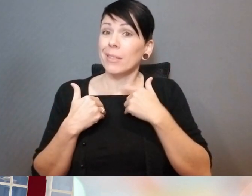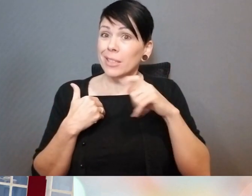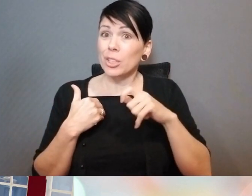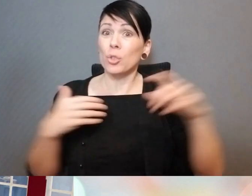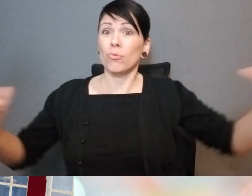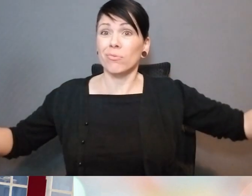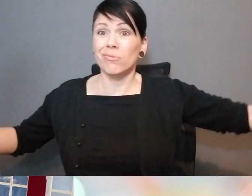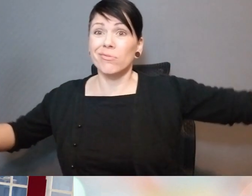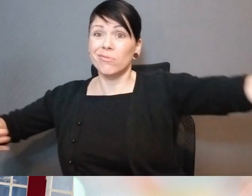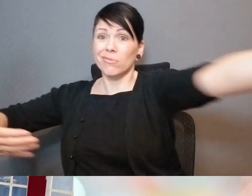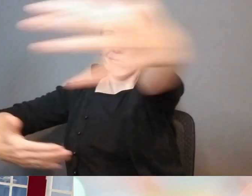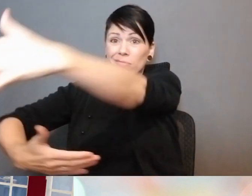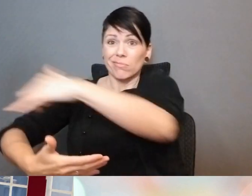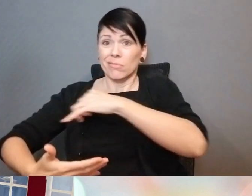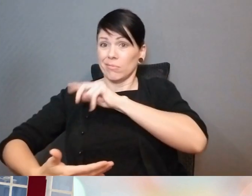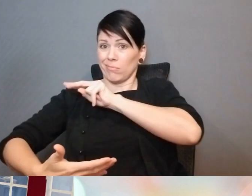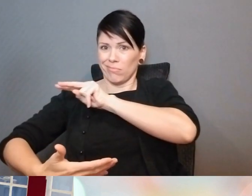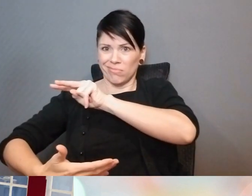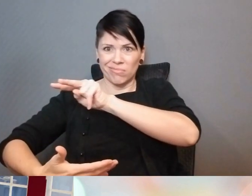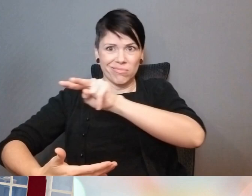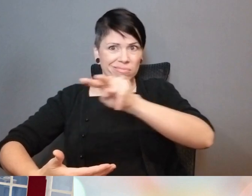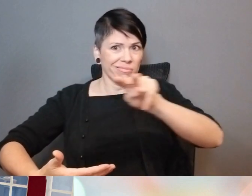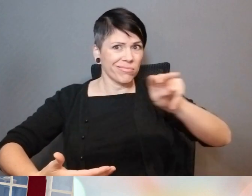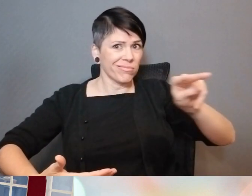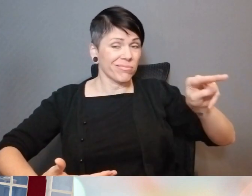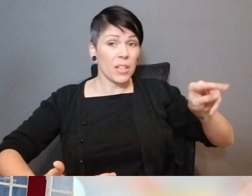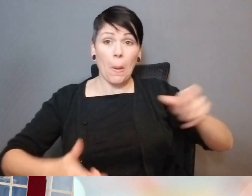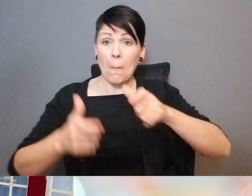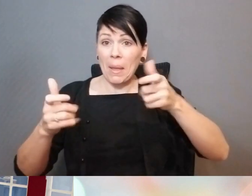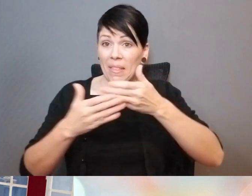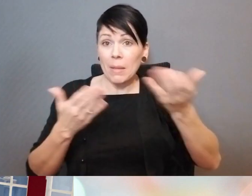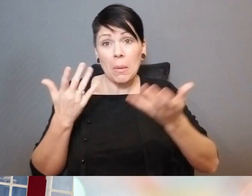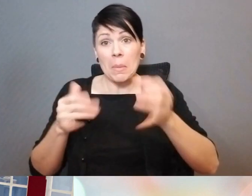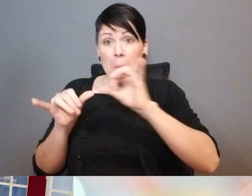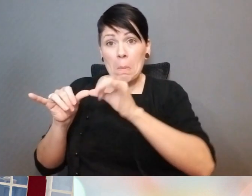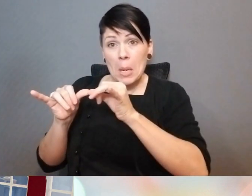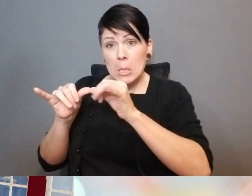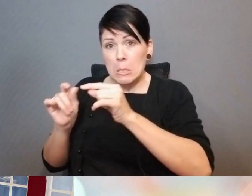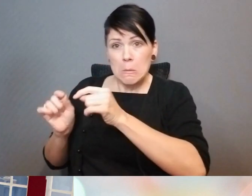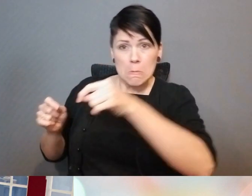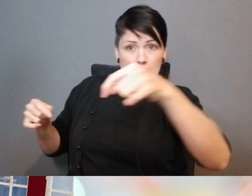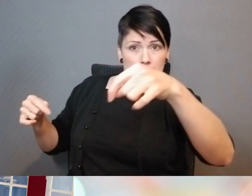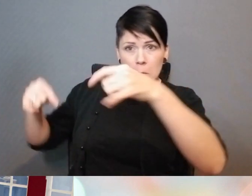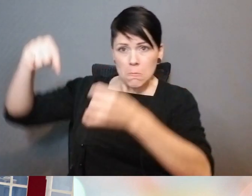ticket items, it might be a good idea to get a tape measure and start taking stock of how much space they take up.